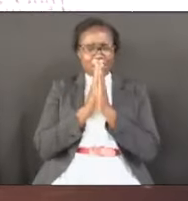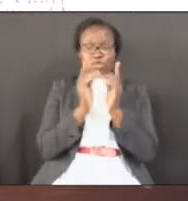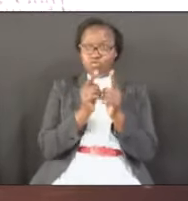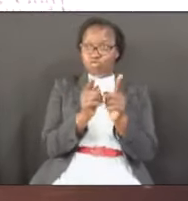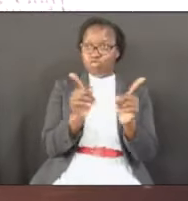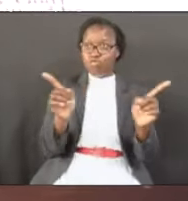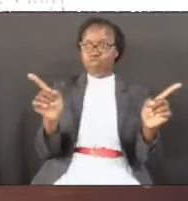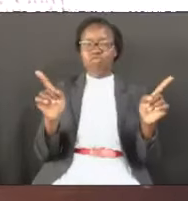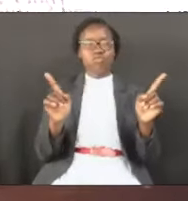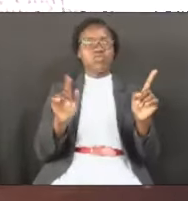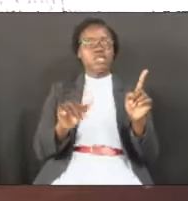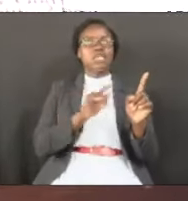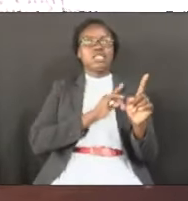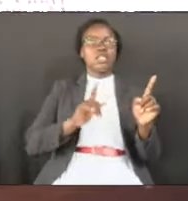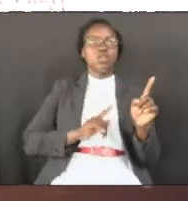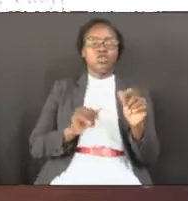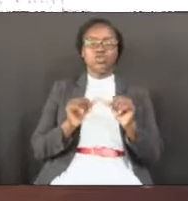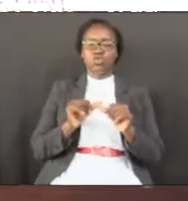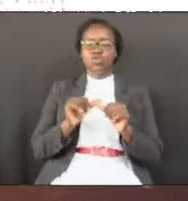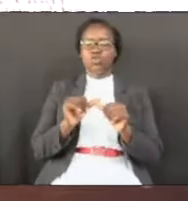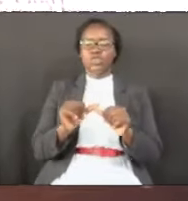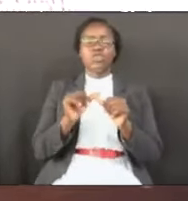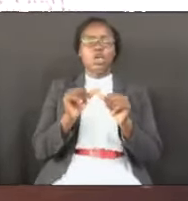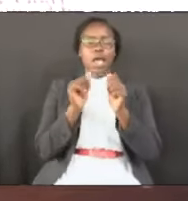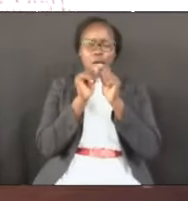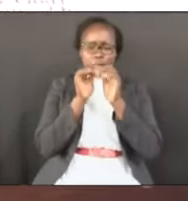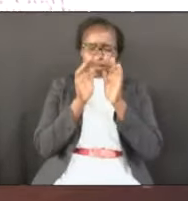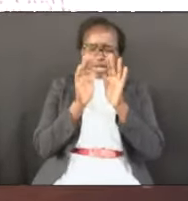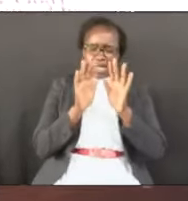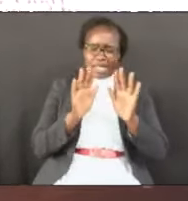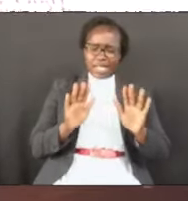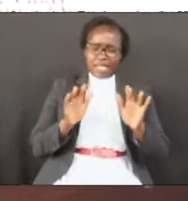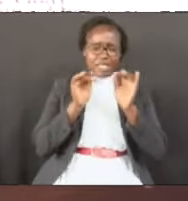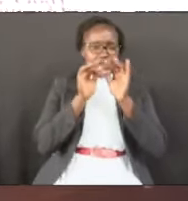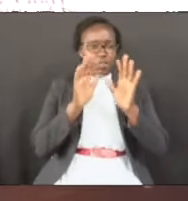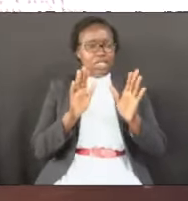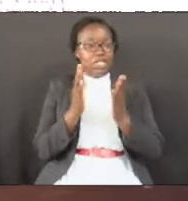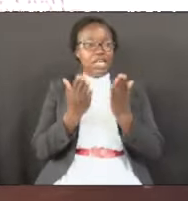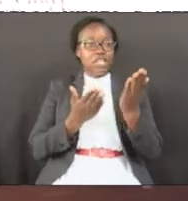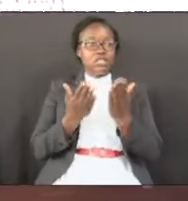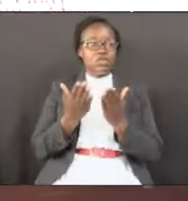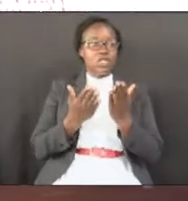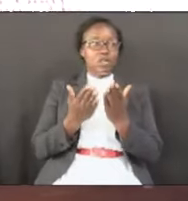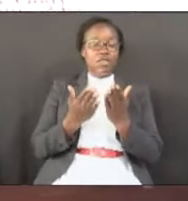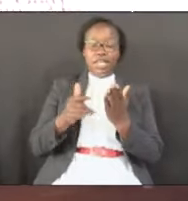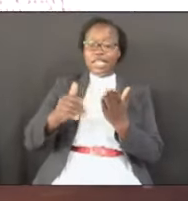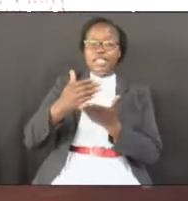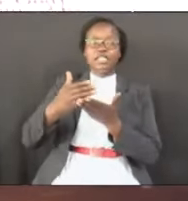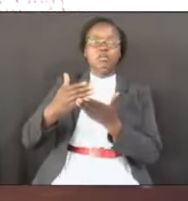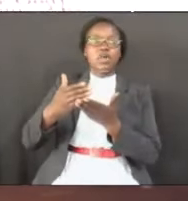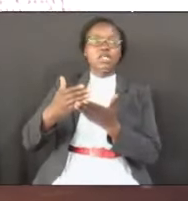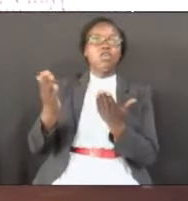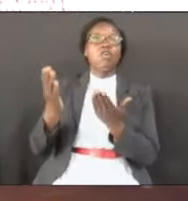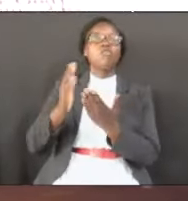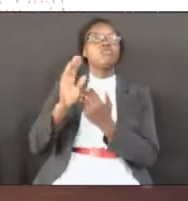Lord will continue blessing you as you serve Him in this part of the territory.